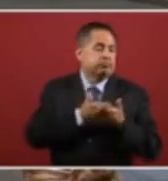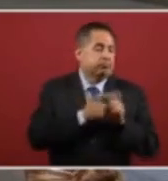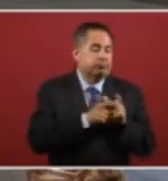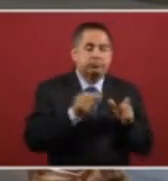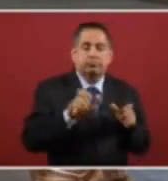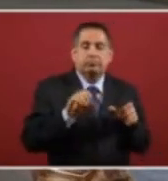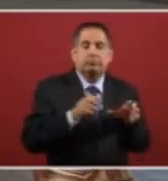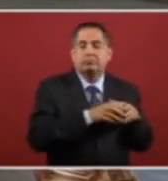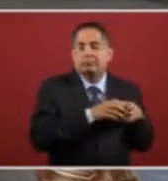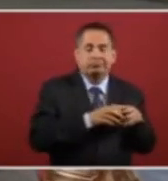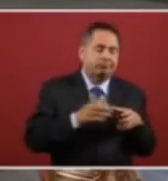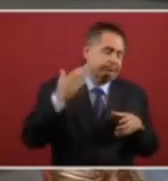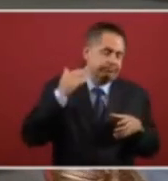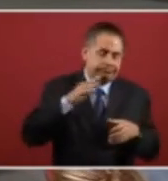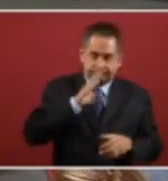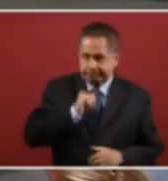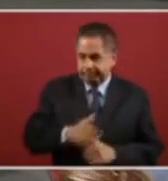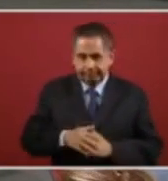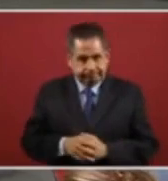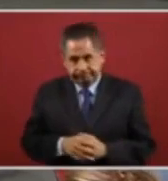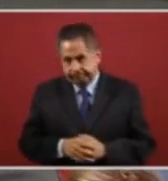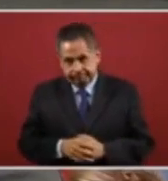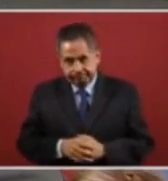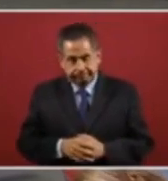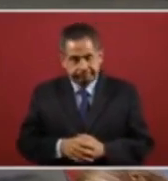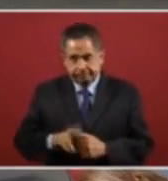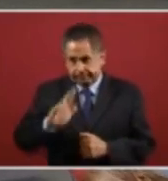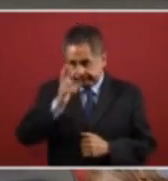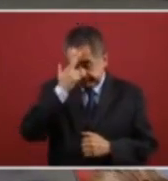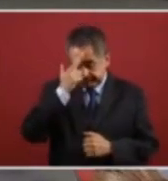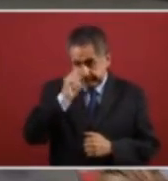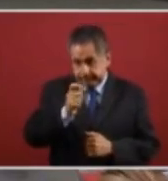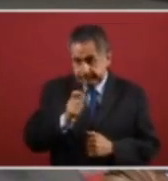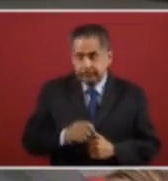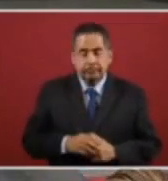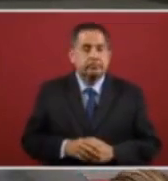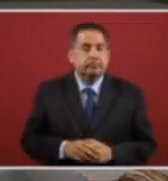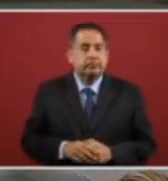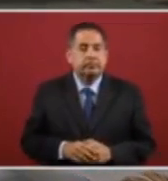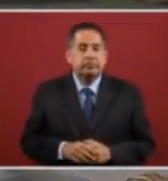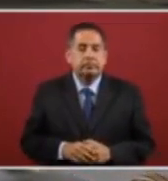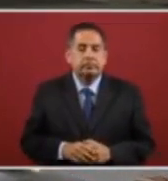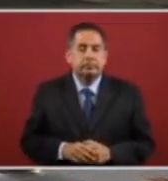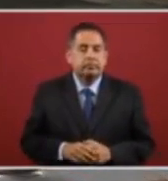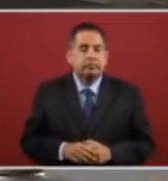that was left to us from the neoliberal politics. Remember,